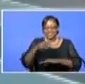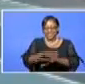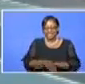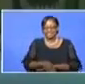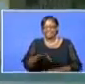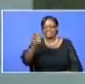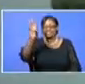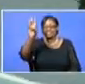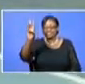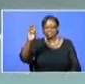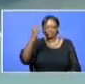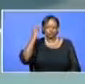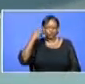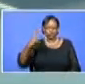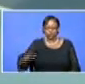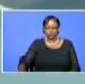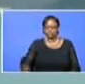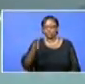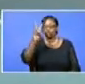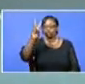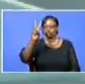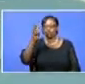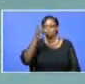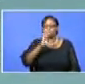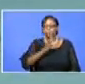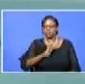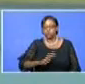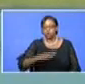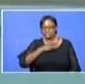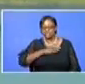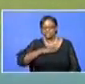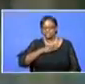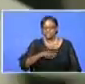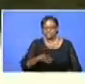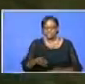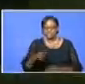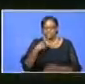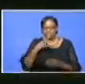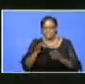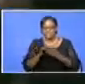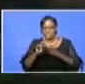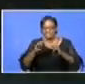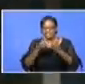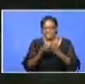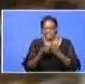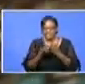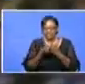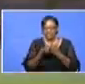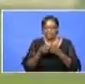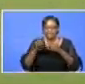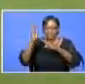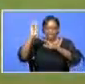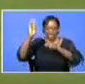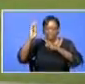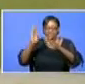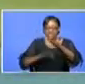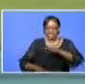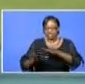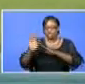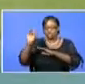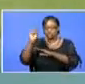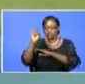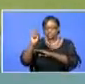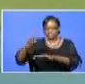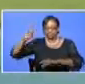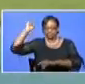2 bronze. Coming down to the end of the night, Rima Odebar capturing Team Bahamas' 6th gold medal in the under-20 girls javelin